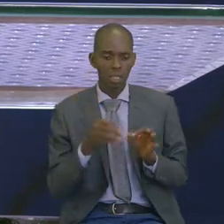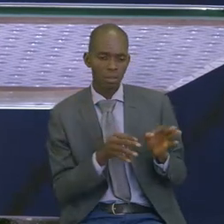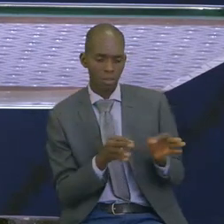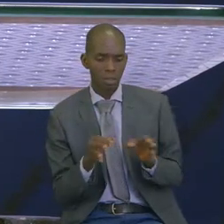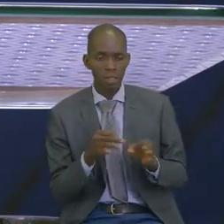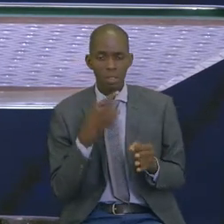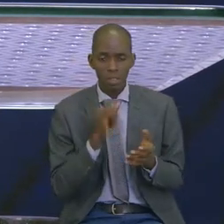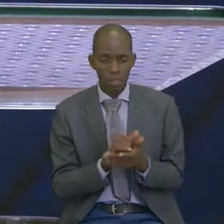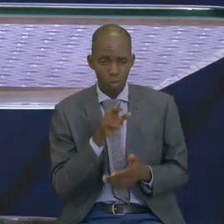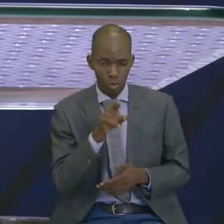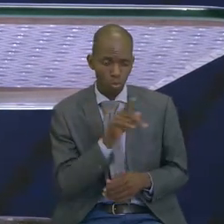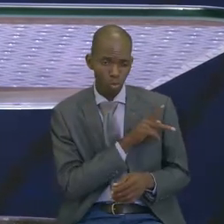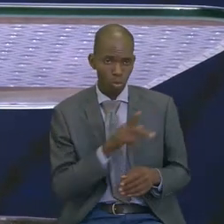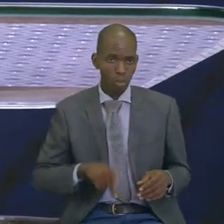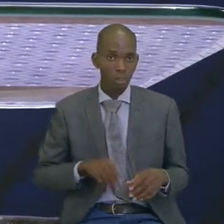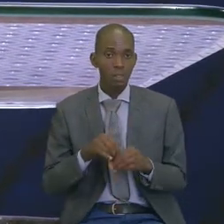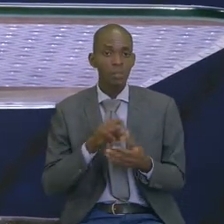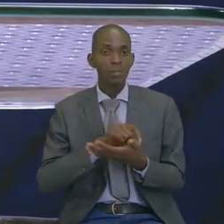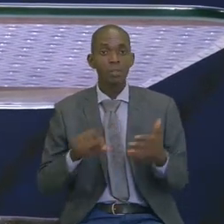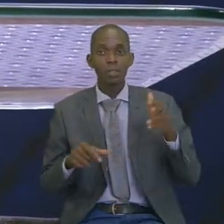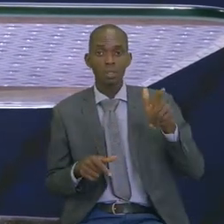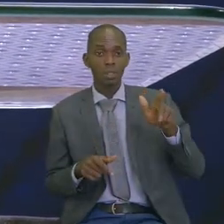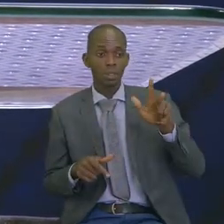thou king, in verse 36,